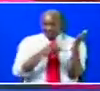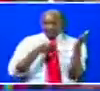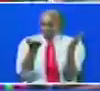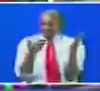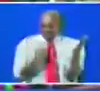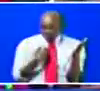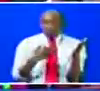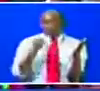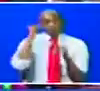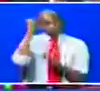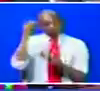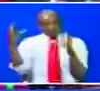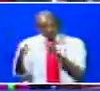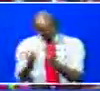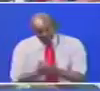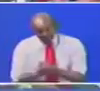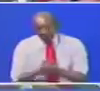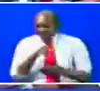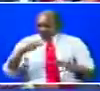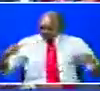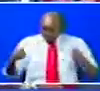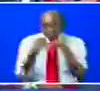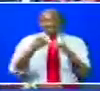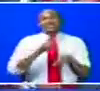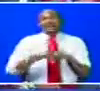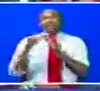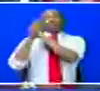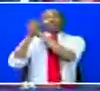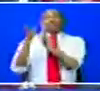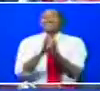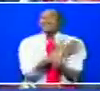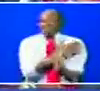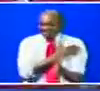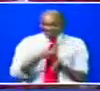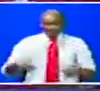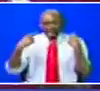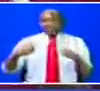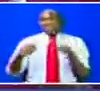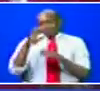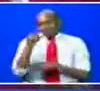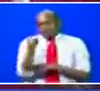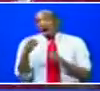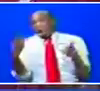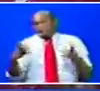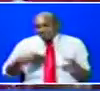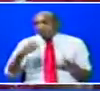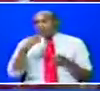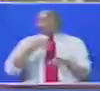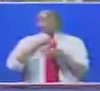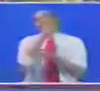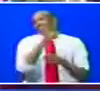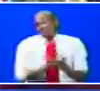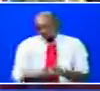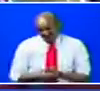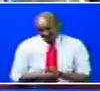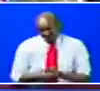members from political parties hit a snag after Jubilee Party and NASA coalition differed on the numbers that each party